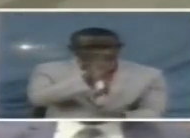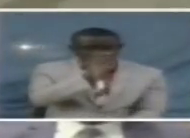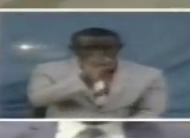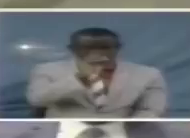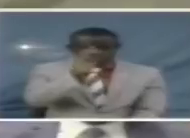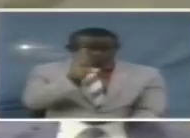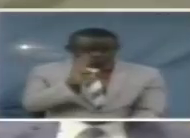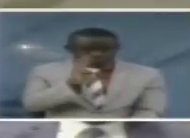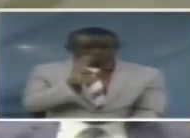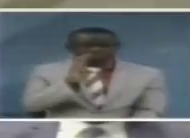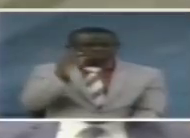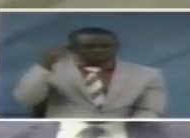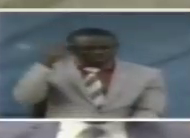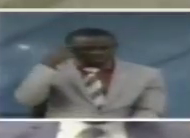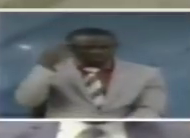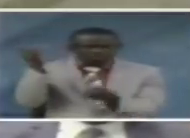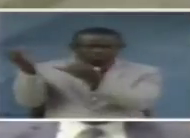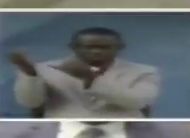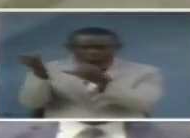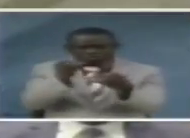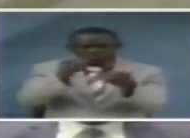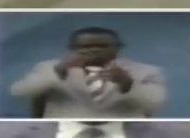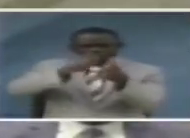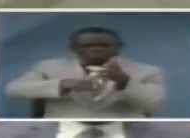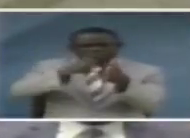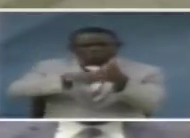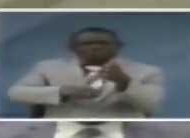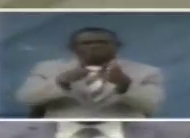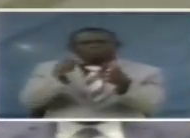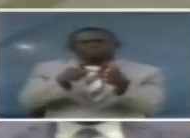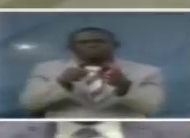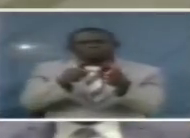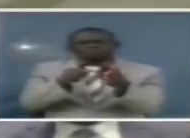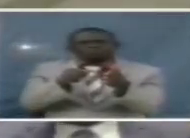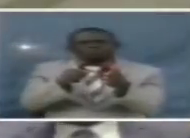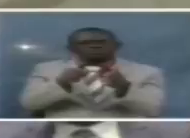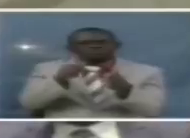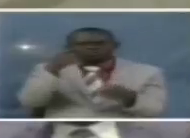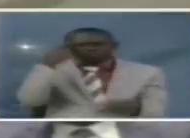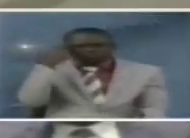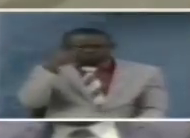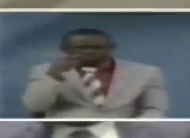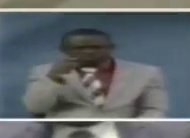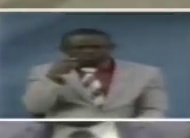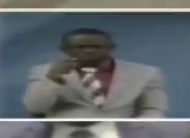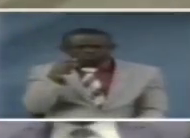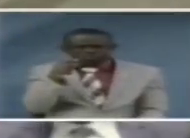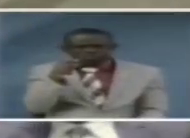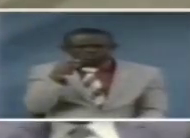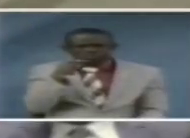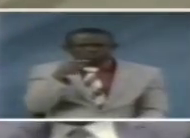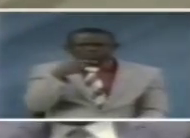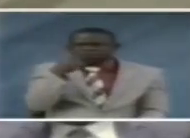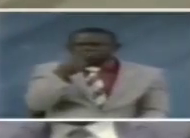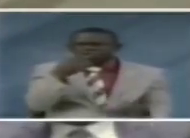Speaker, the government in 2004 introduced a presumptive tax